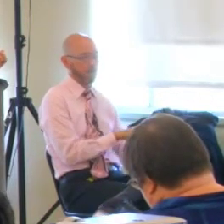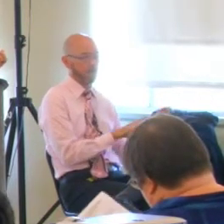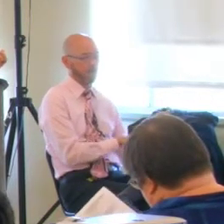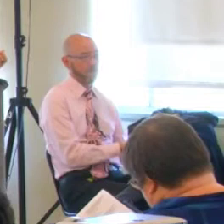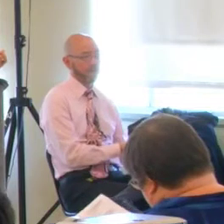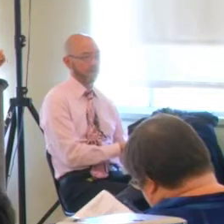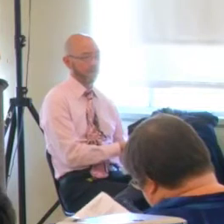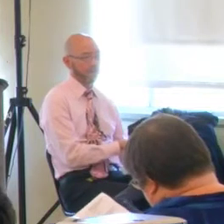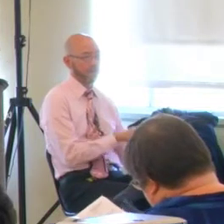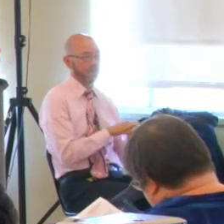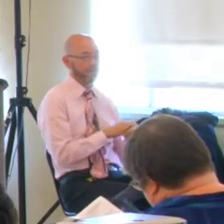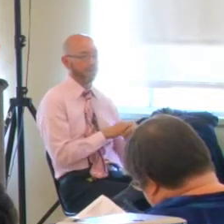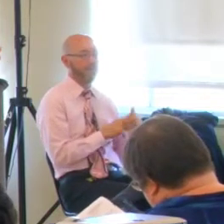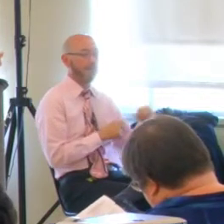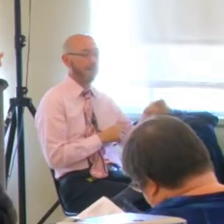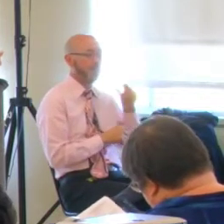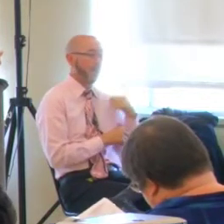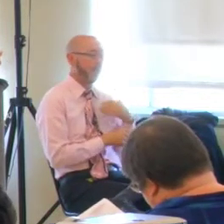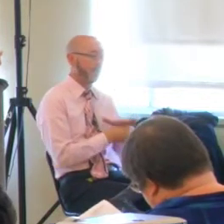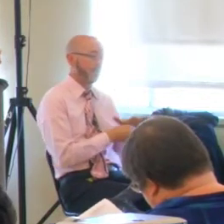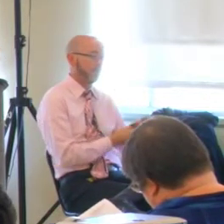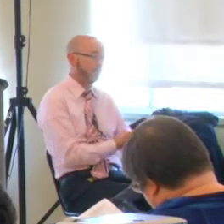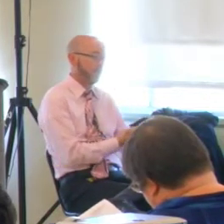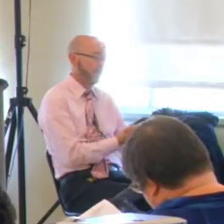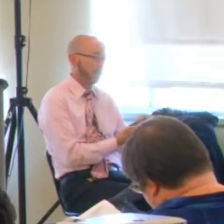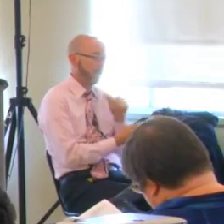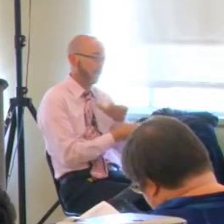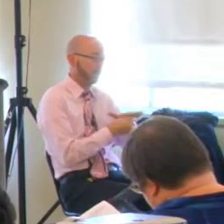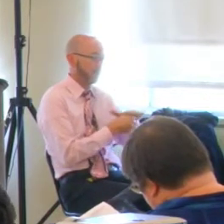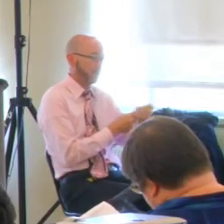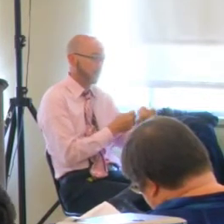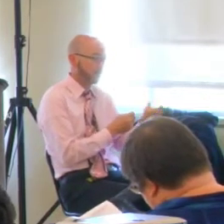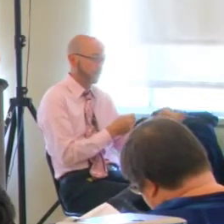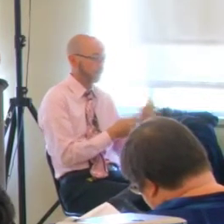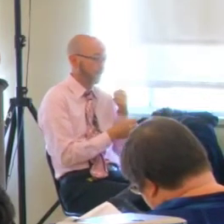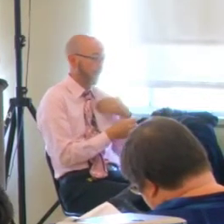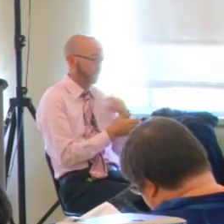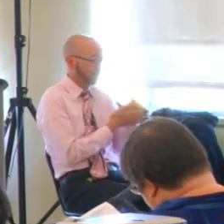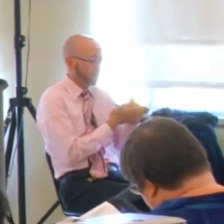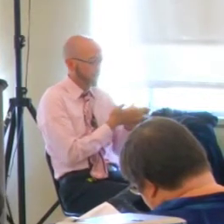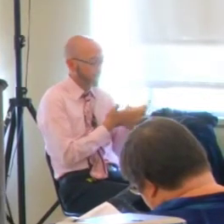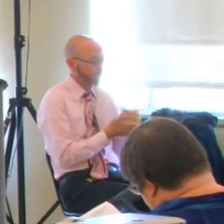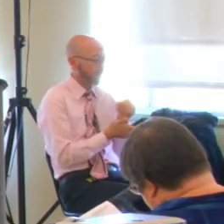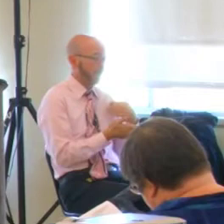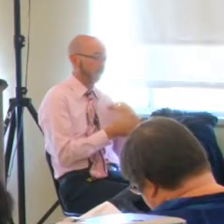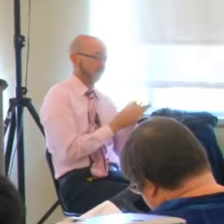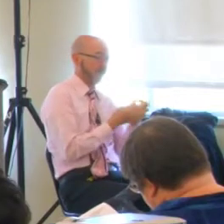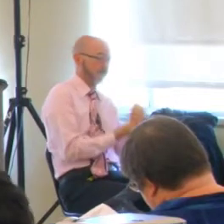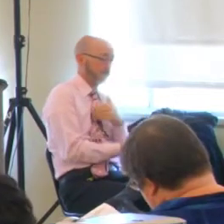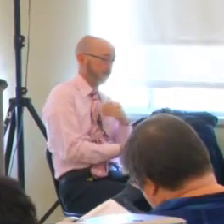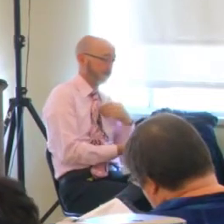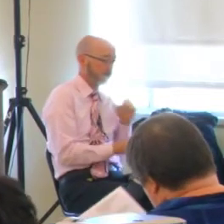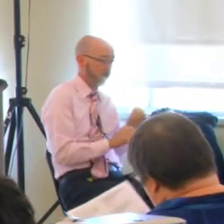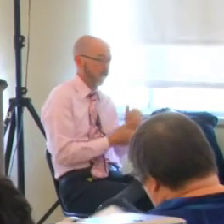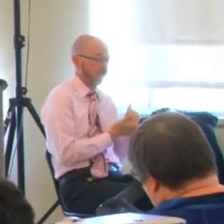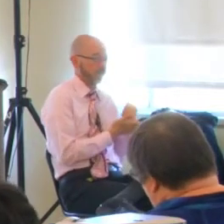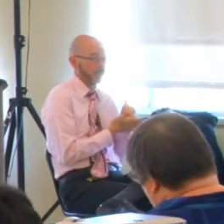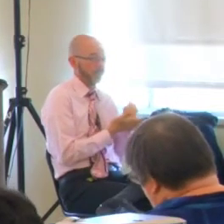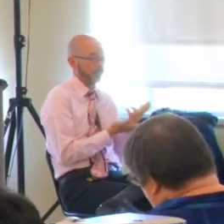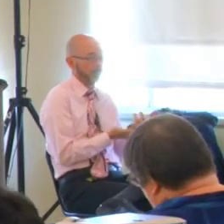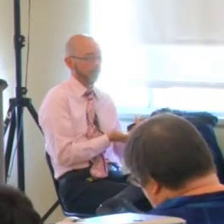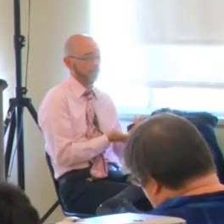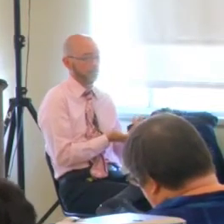And they don't have money or resources or a lawyer or a family member or anybody who can do this for them.